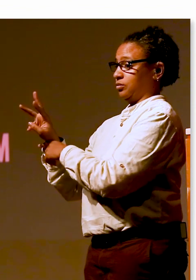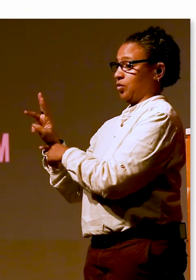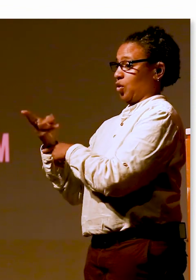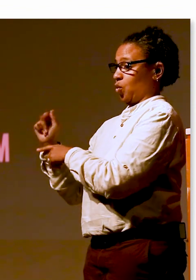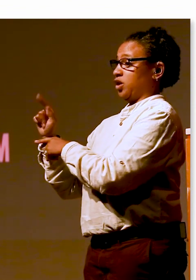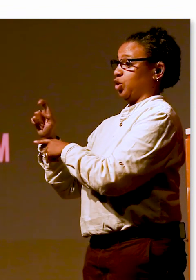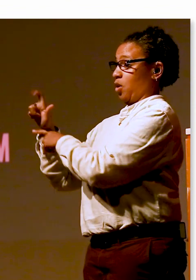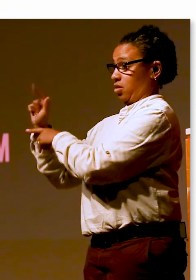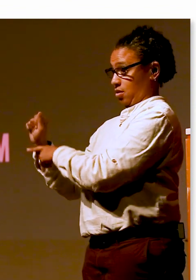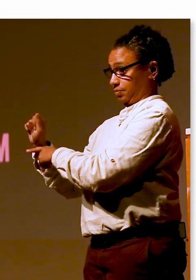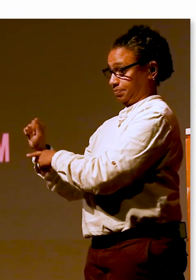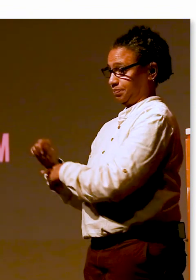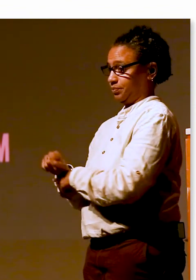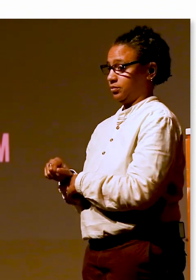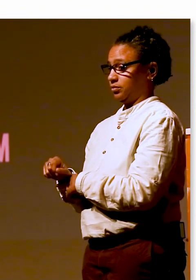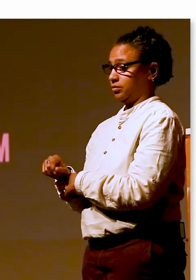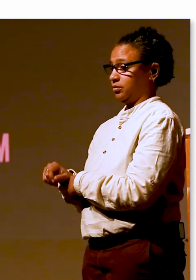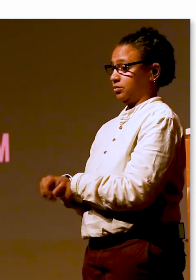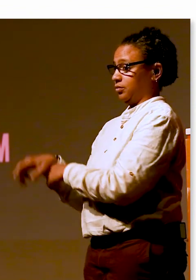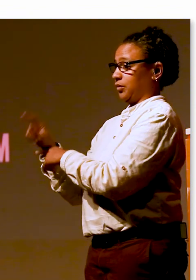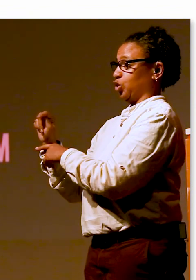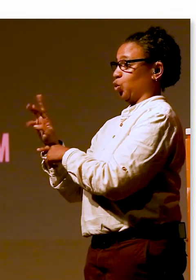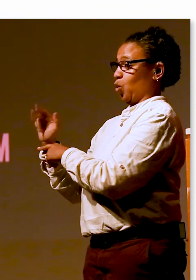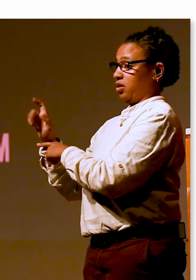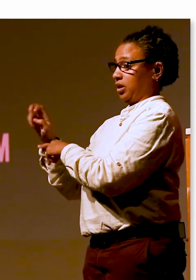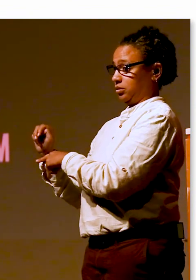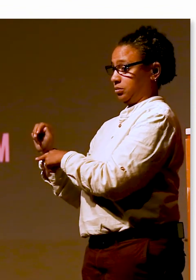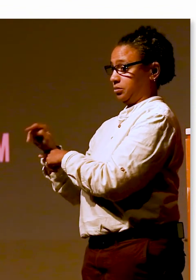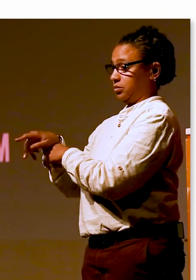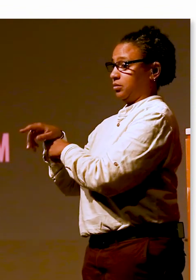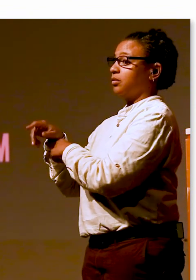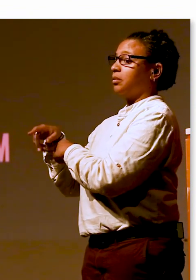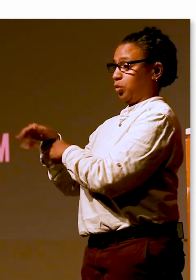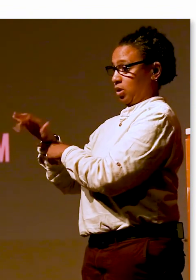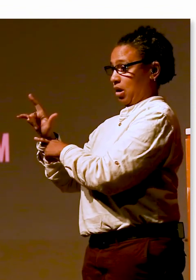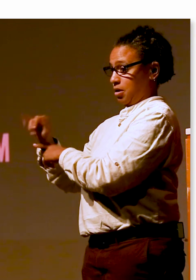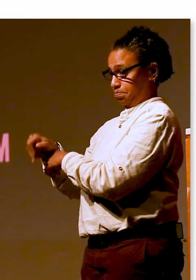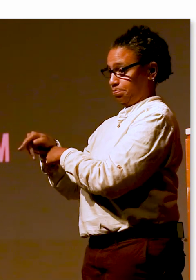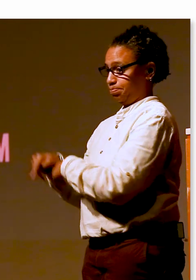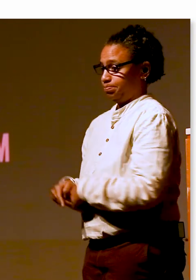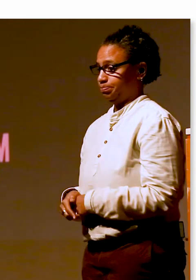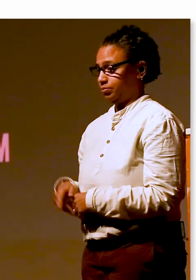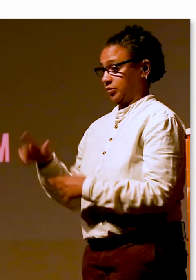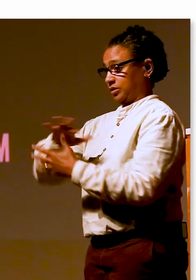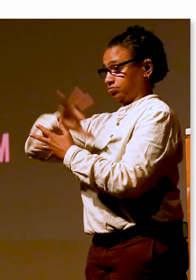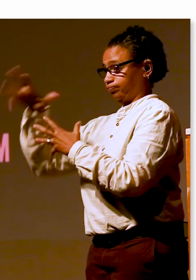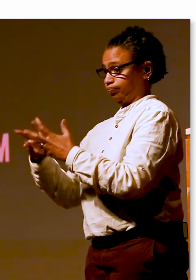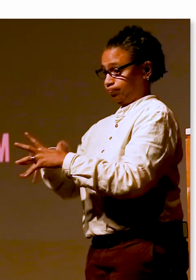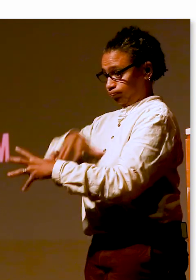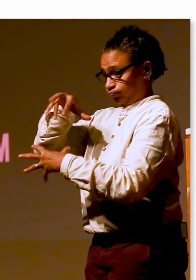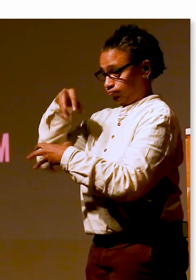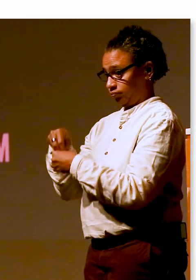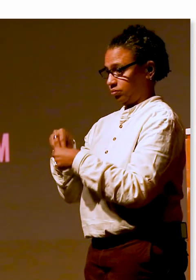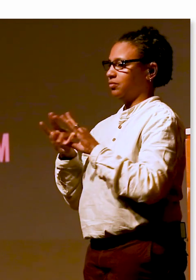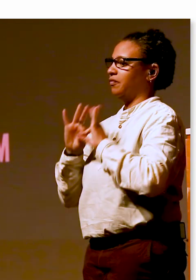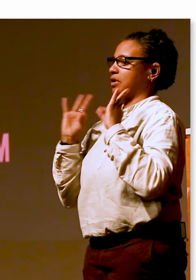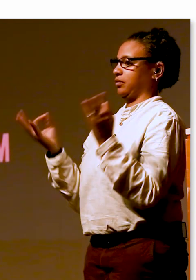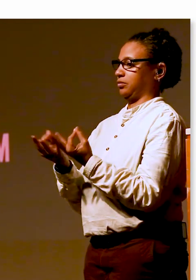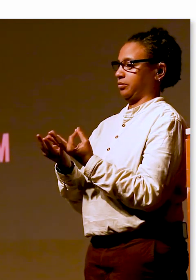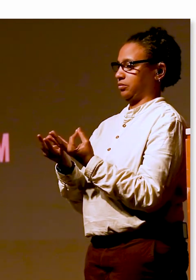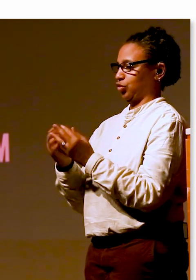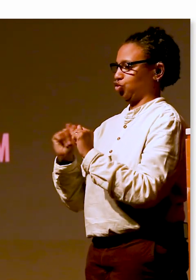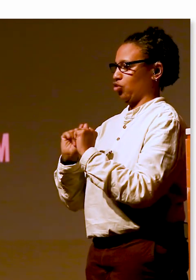Tualatin Kalapuya, who today are part of the Confederated Tribes of the Grand Ronde, and many other Native communities who